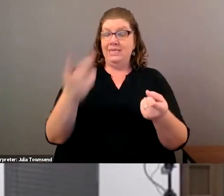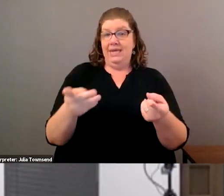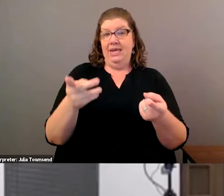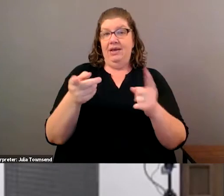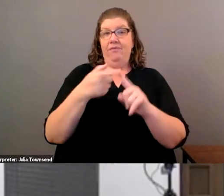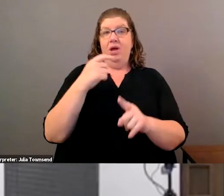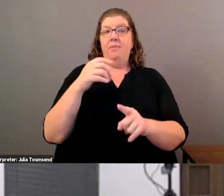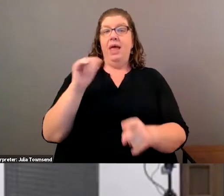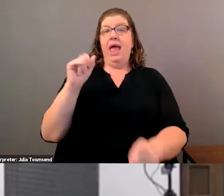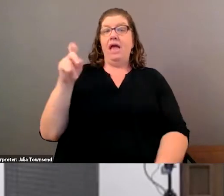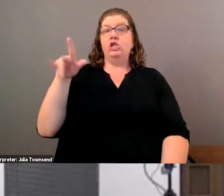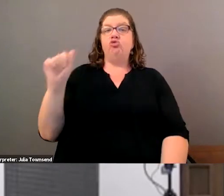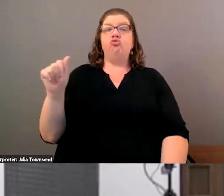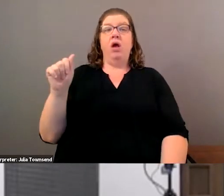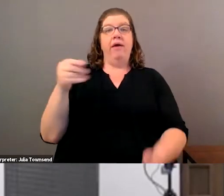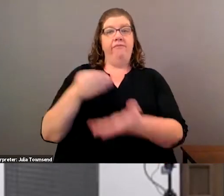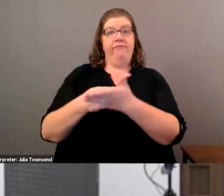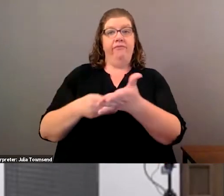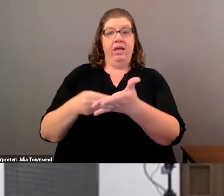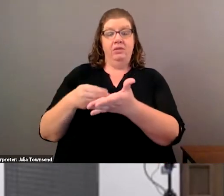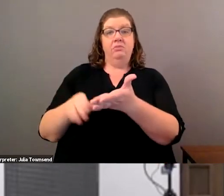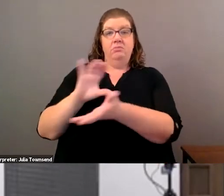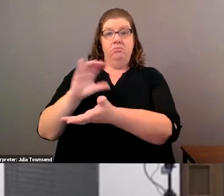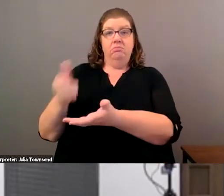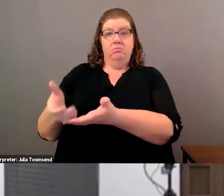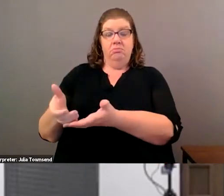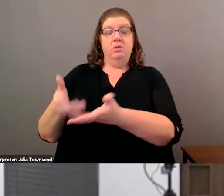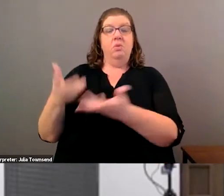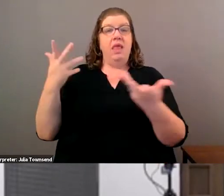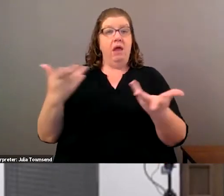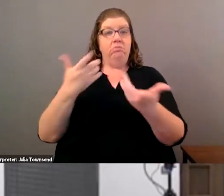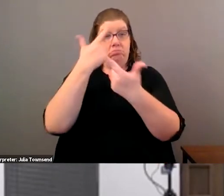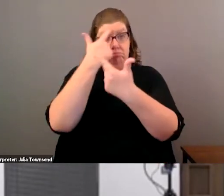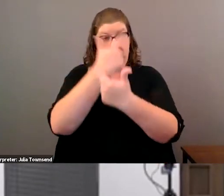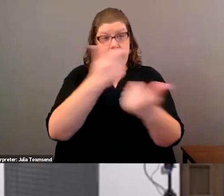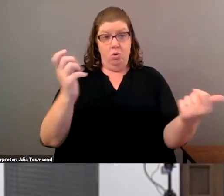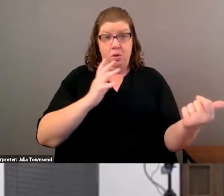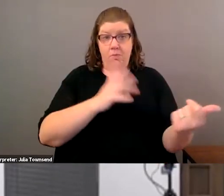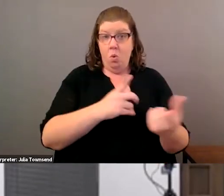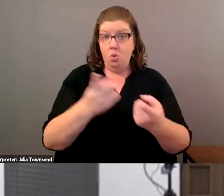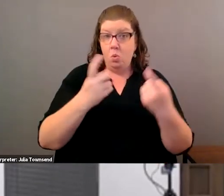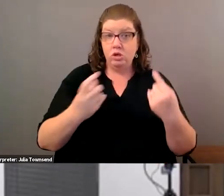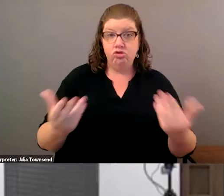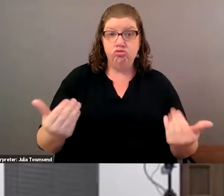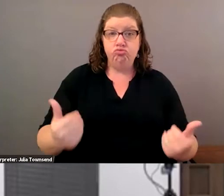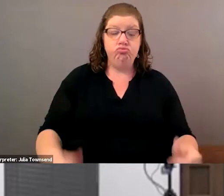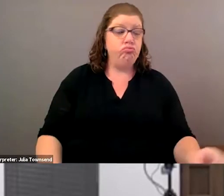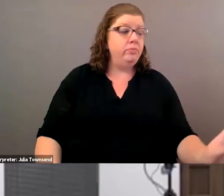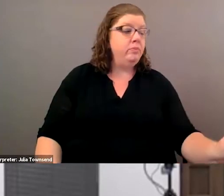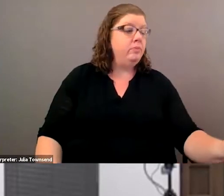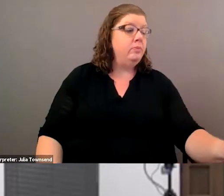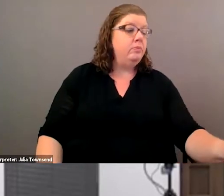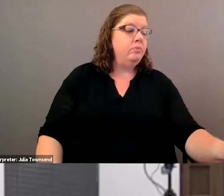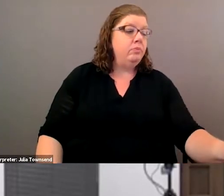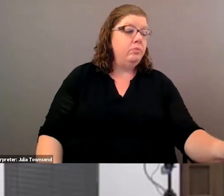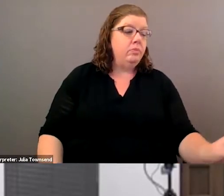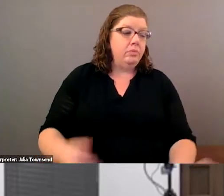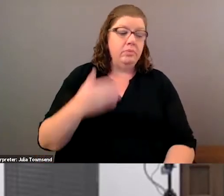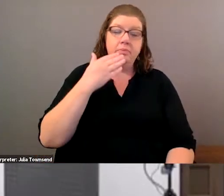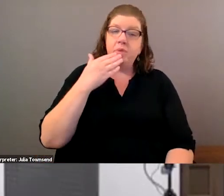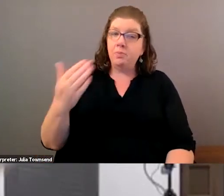ESSER funds. And with that, I'll leave it to the board to ask any questions you might have. I appreciate that, Dr.